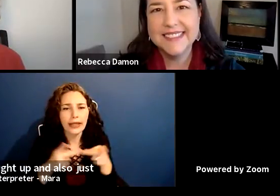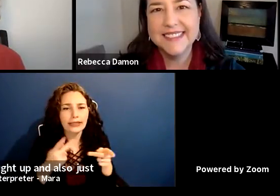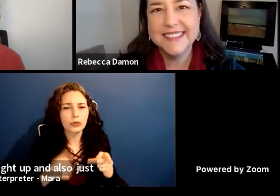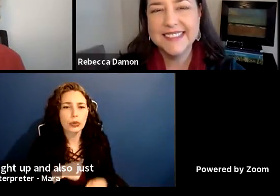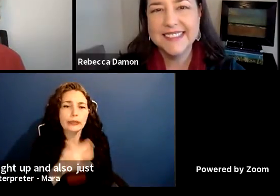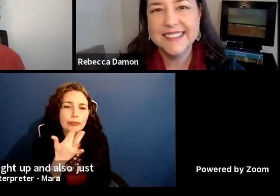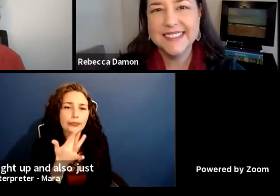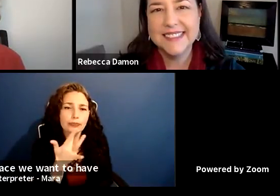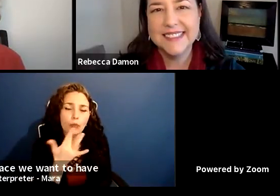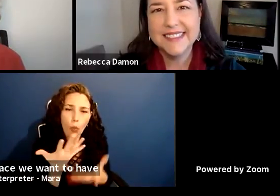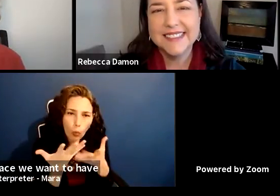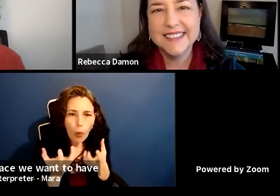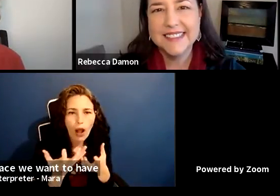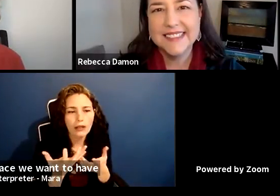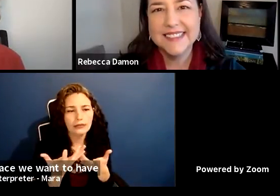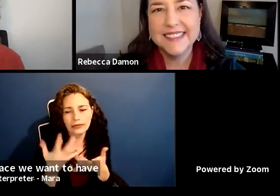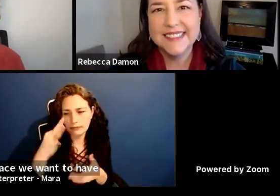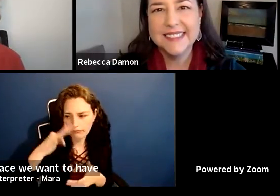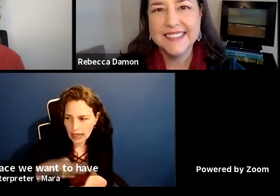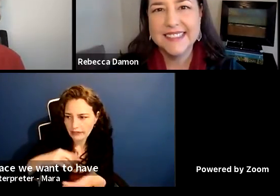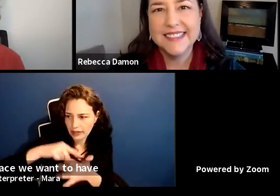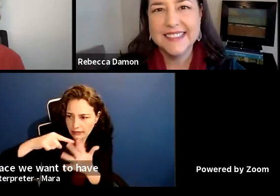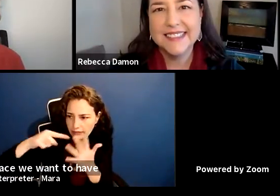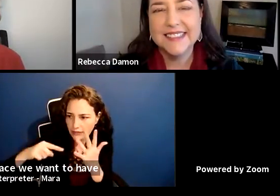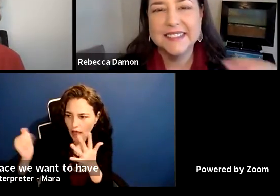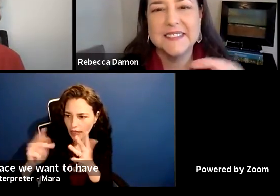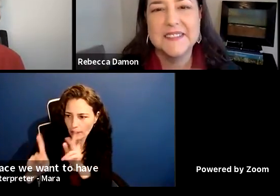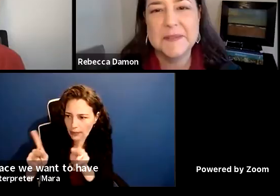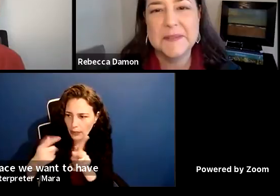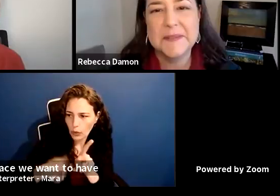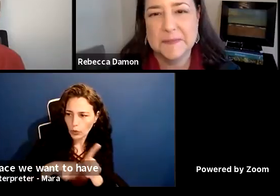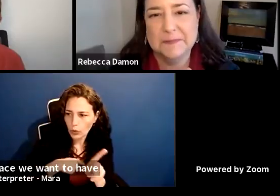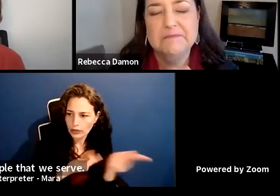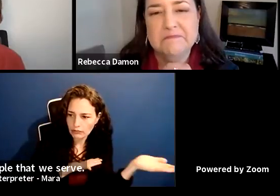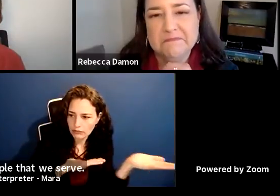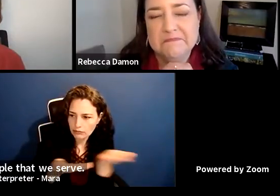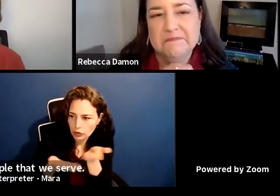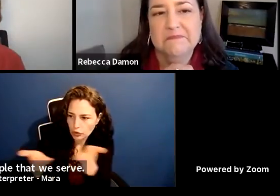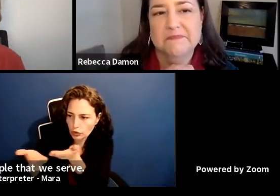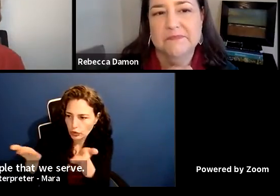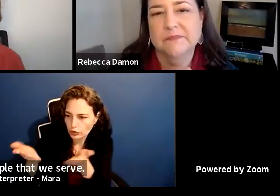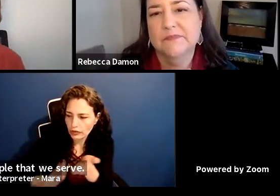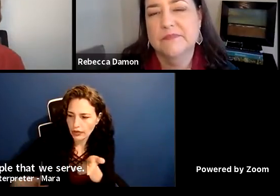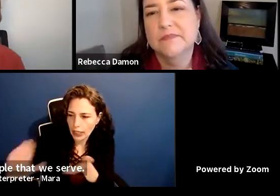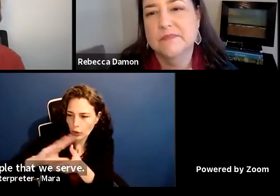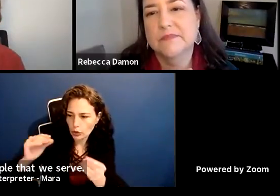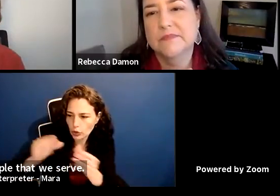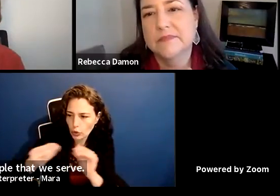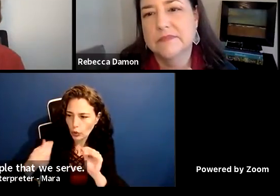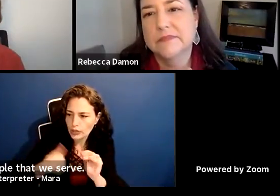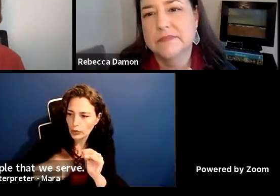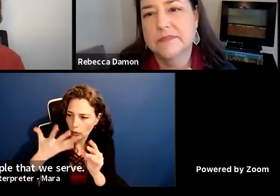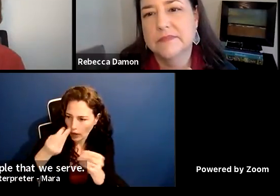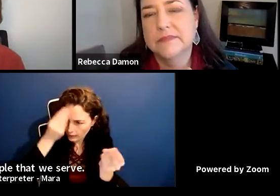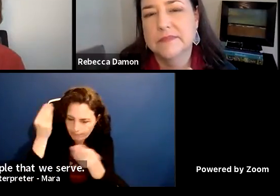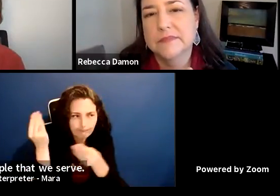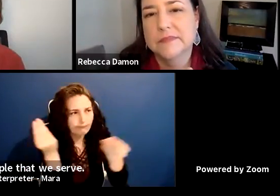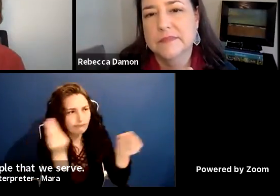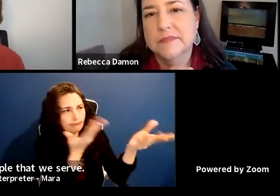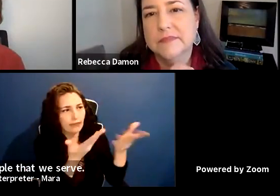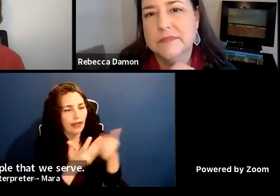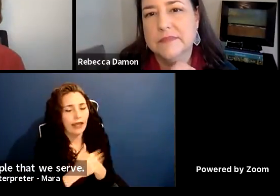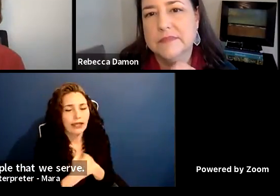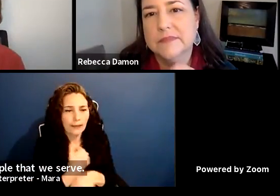most benefits the people that we serve, the stories that we want to tell, and making sure